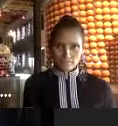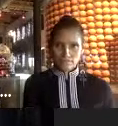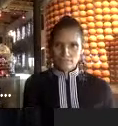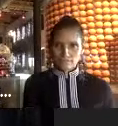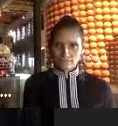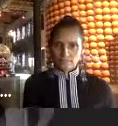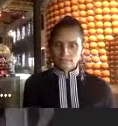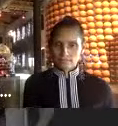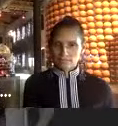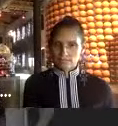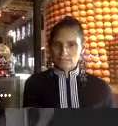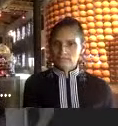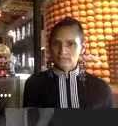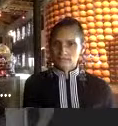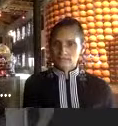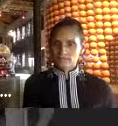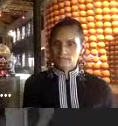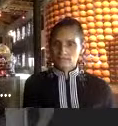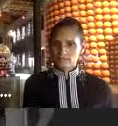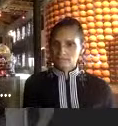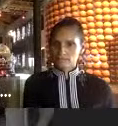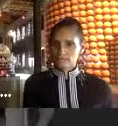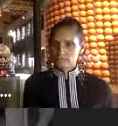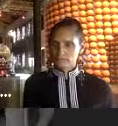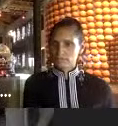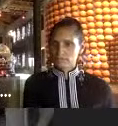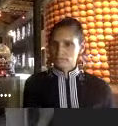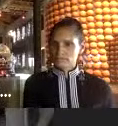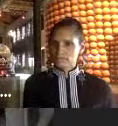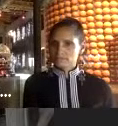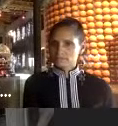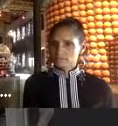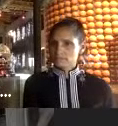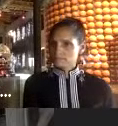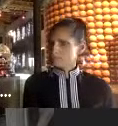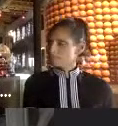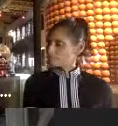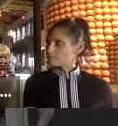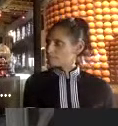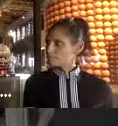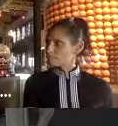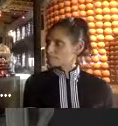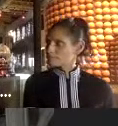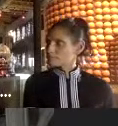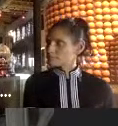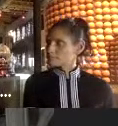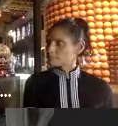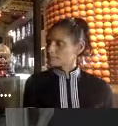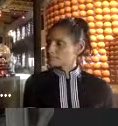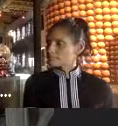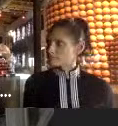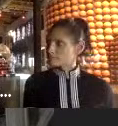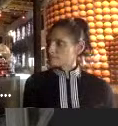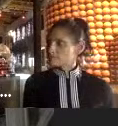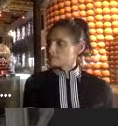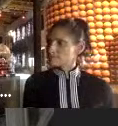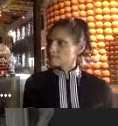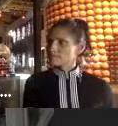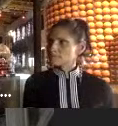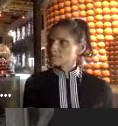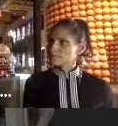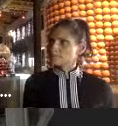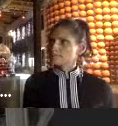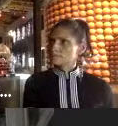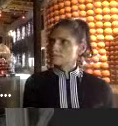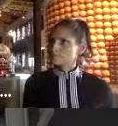older artists, and I, you know, like even though they were given back in some ways, I felt like some of